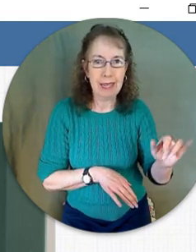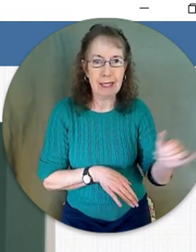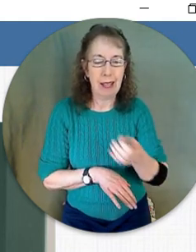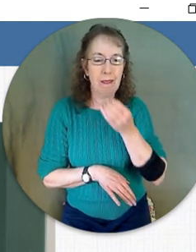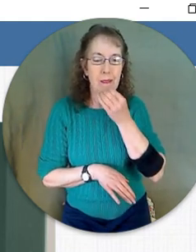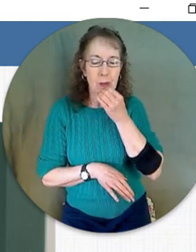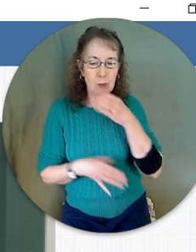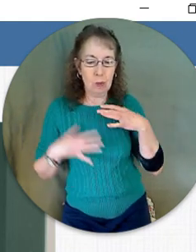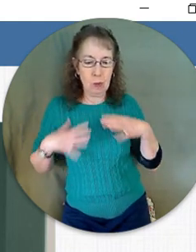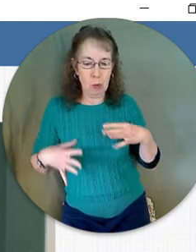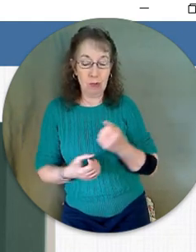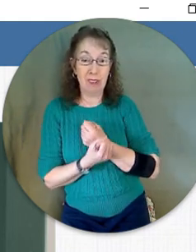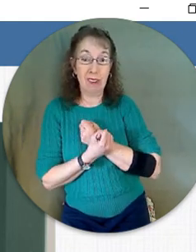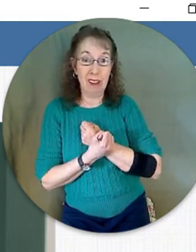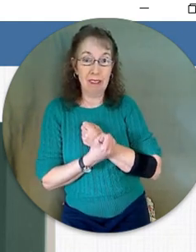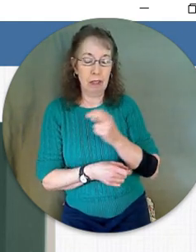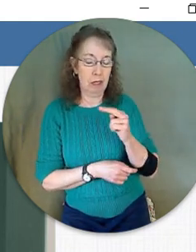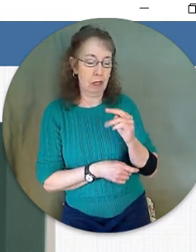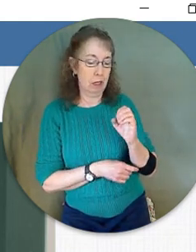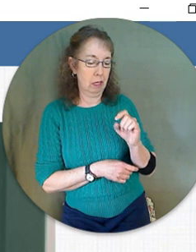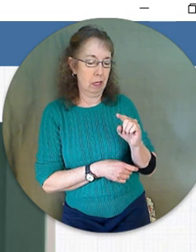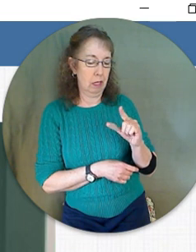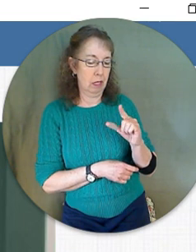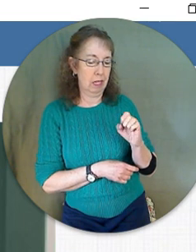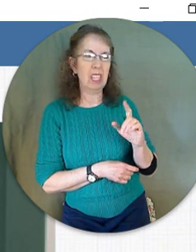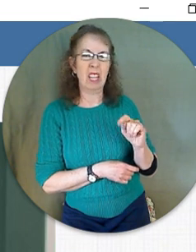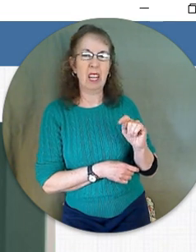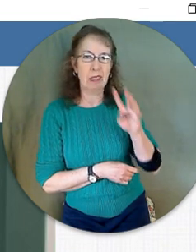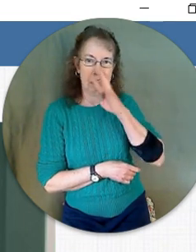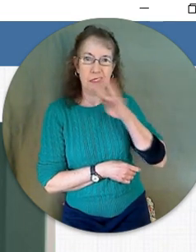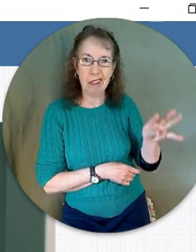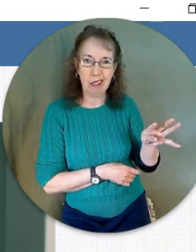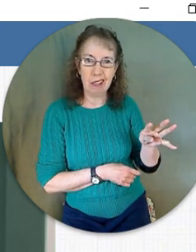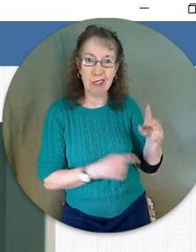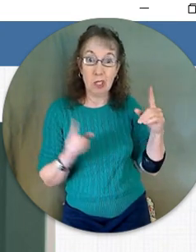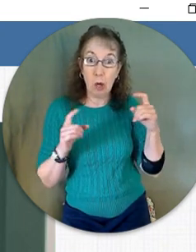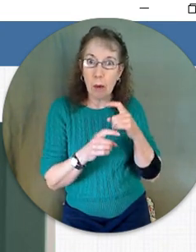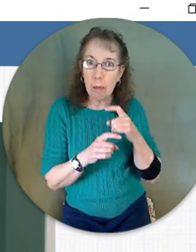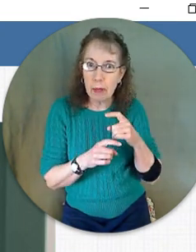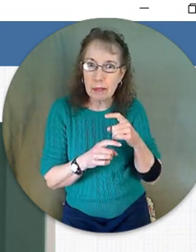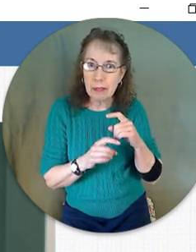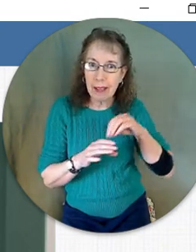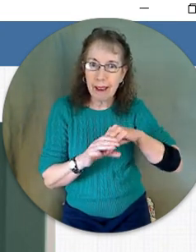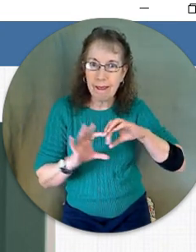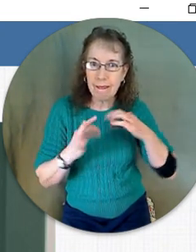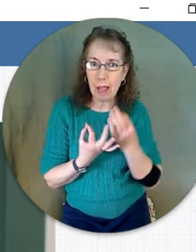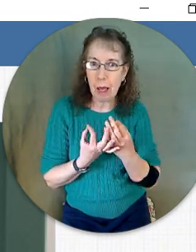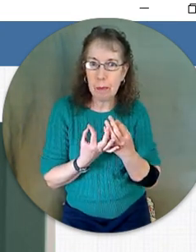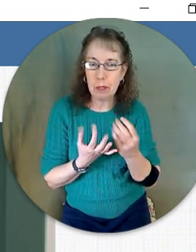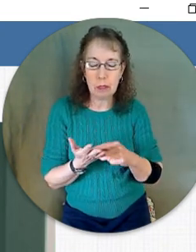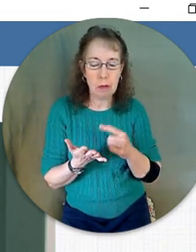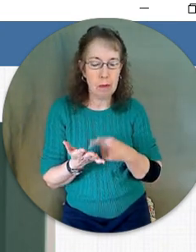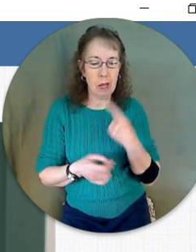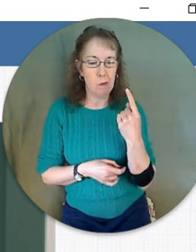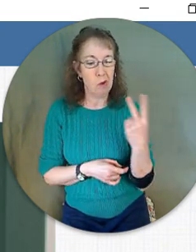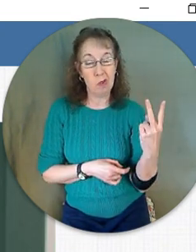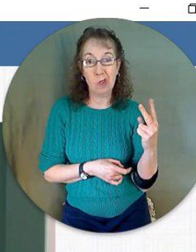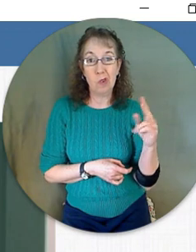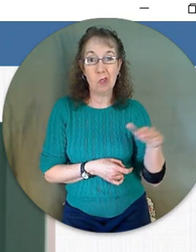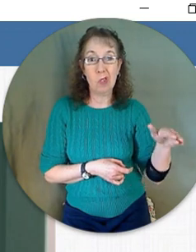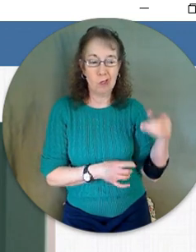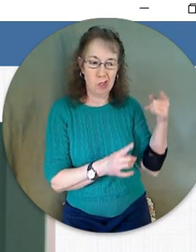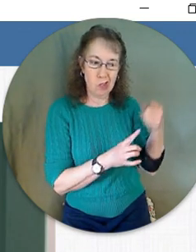And neglect is sometimes a very complex thing within a family. Sometimes only 1 or 2 children will be